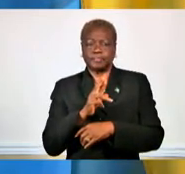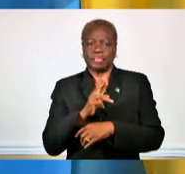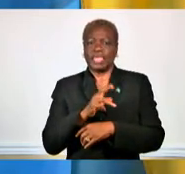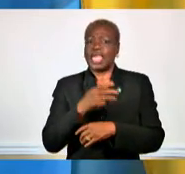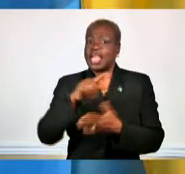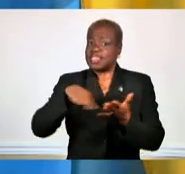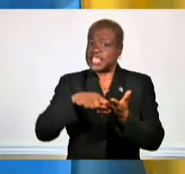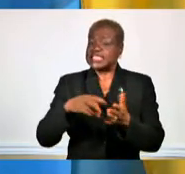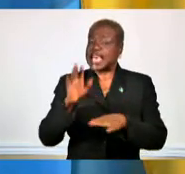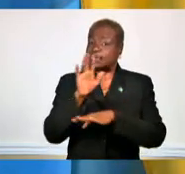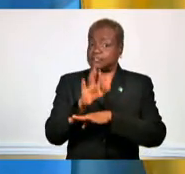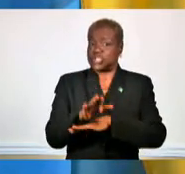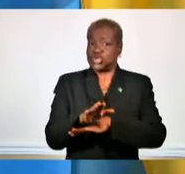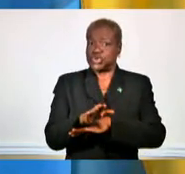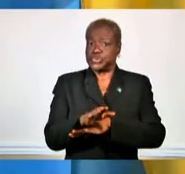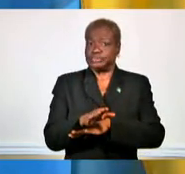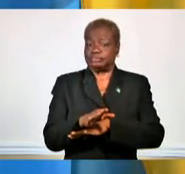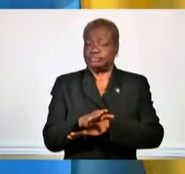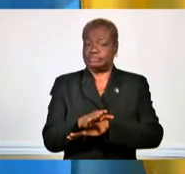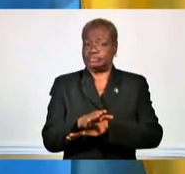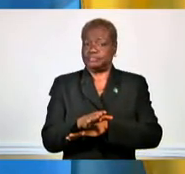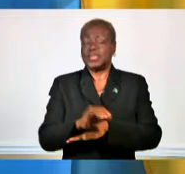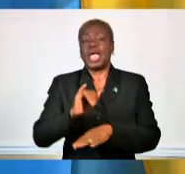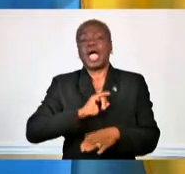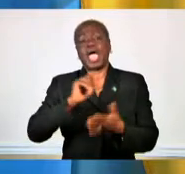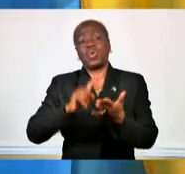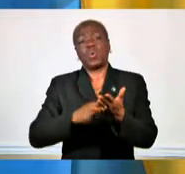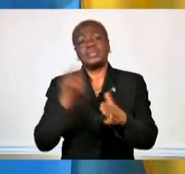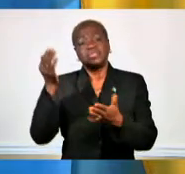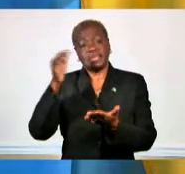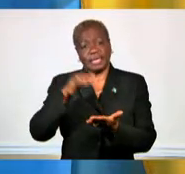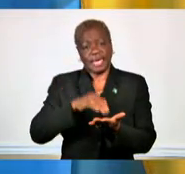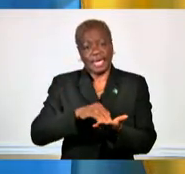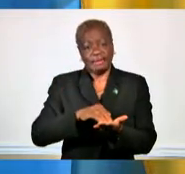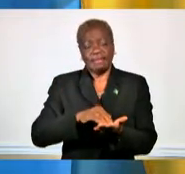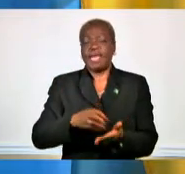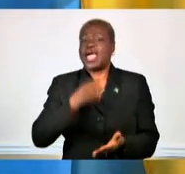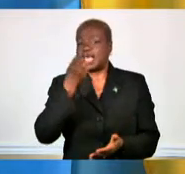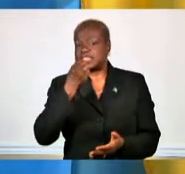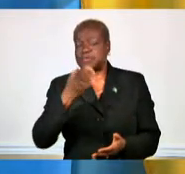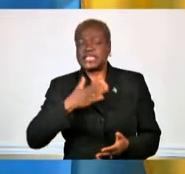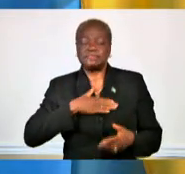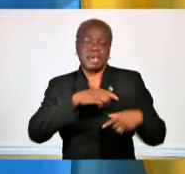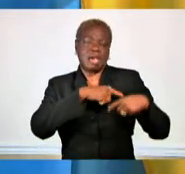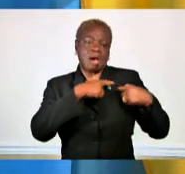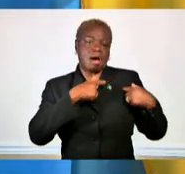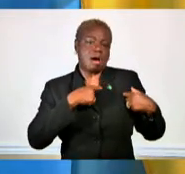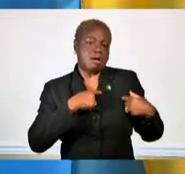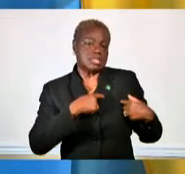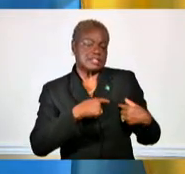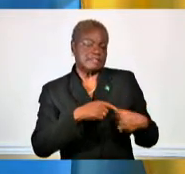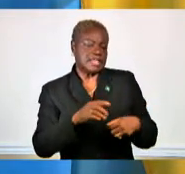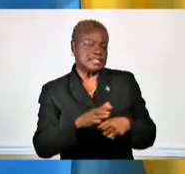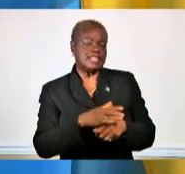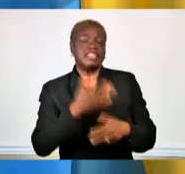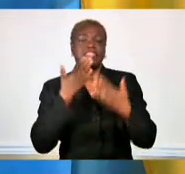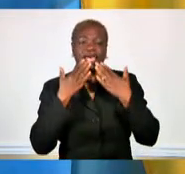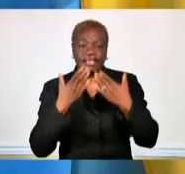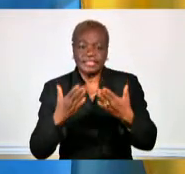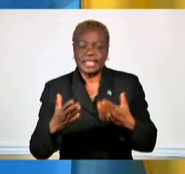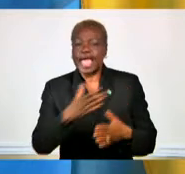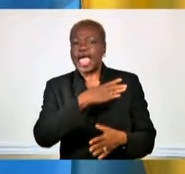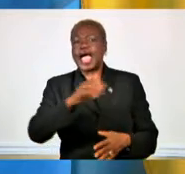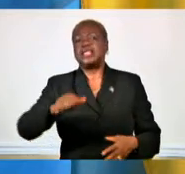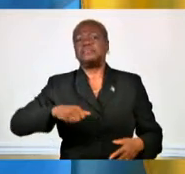This afternoon, I once again express my heartfelt thanks and appreciation